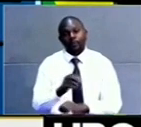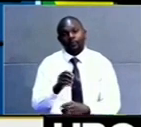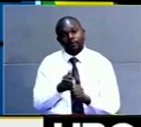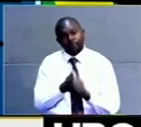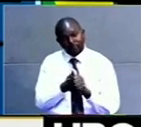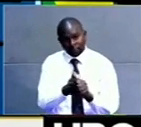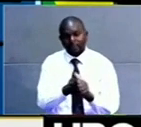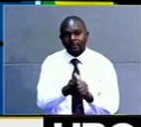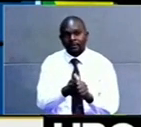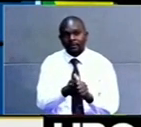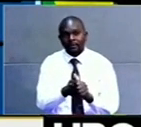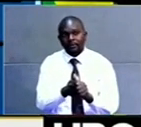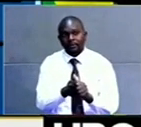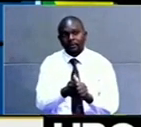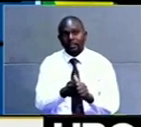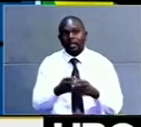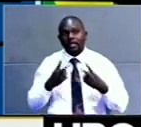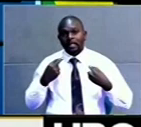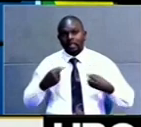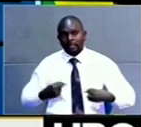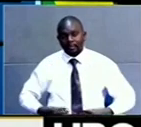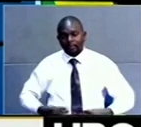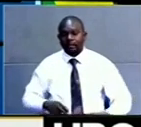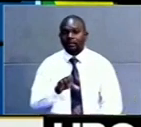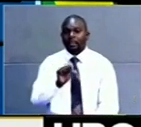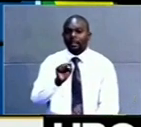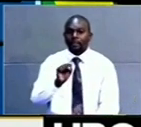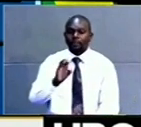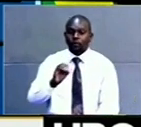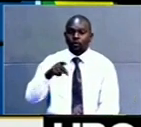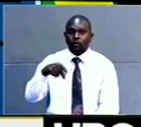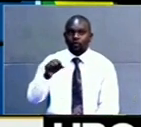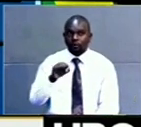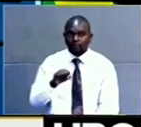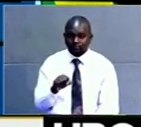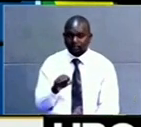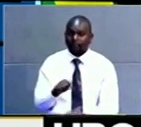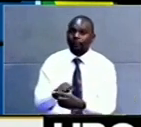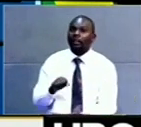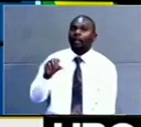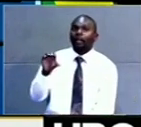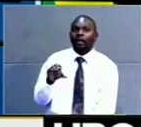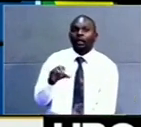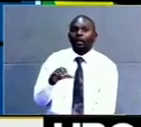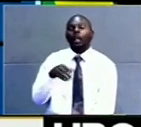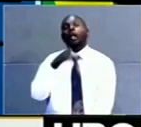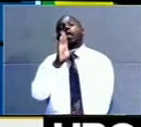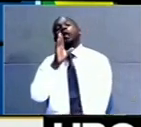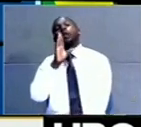of the health SOPs. Abatamivu tebasobola